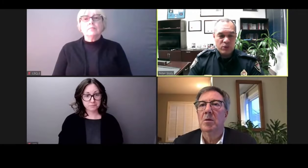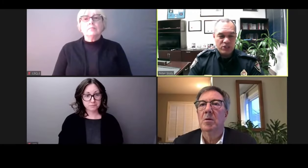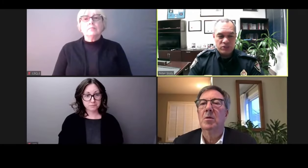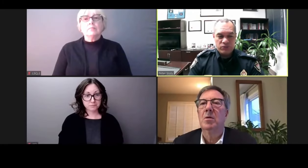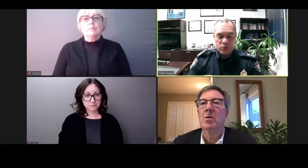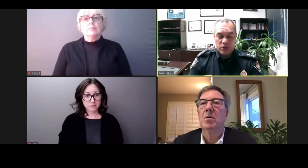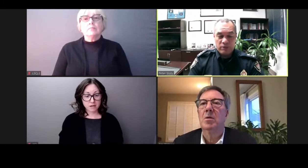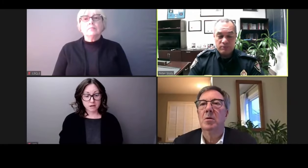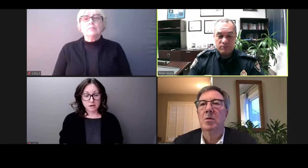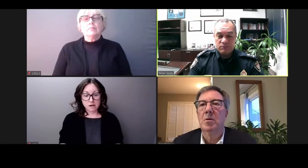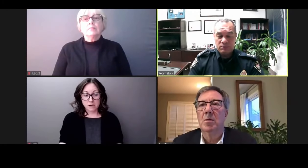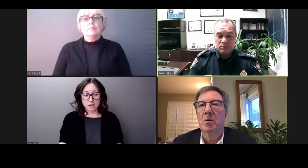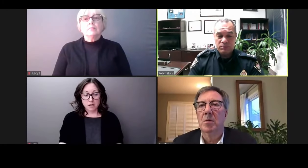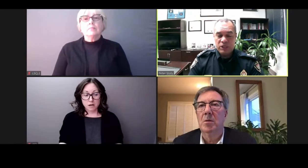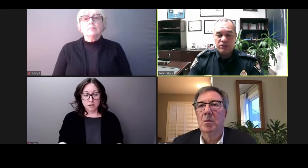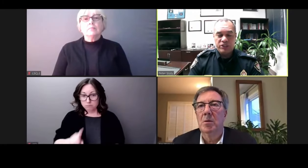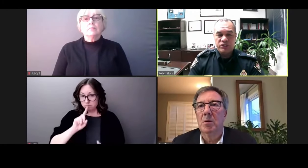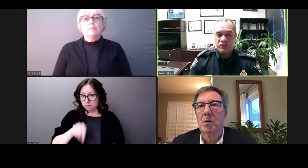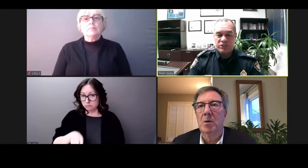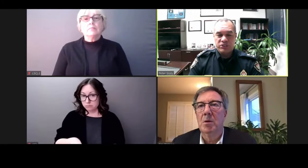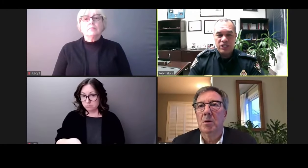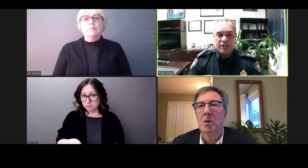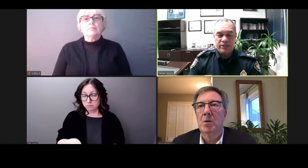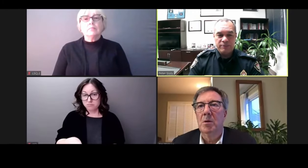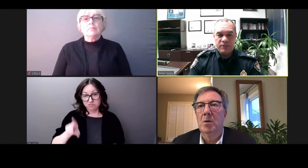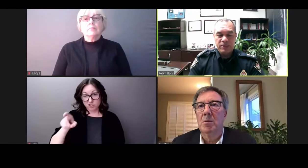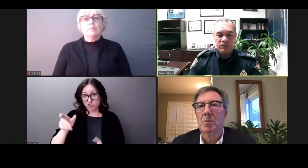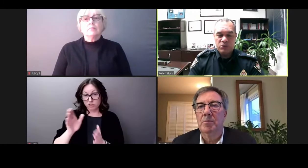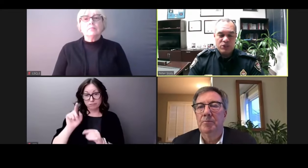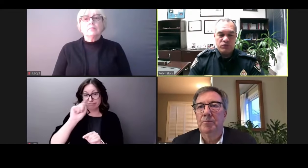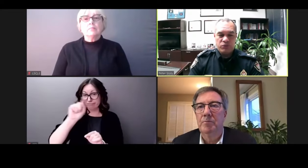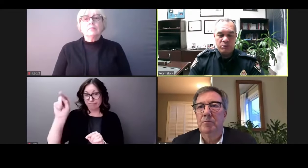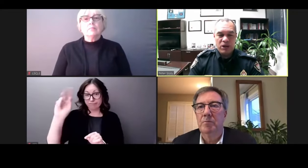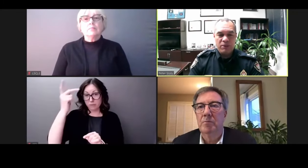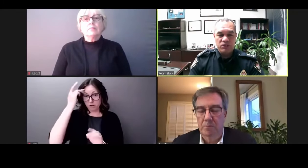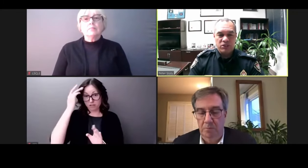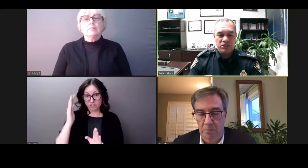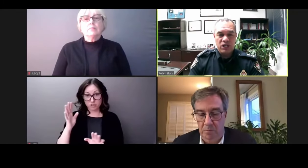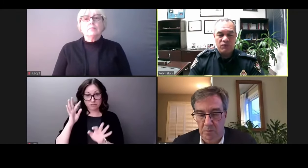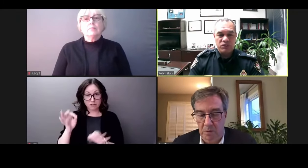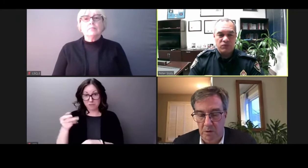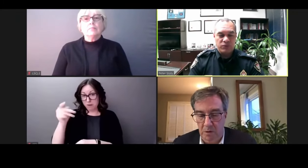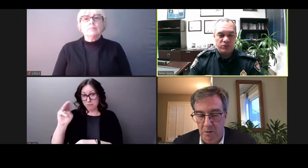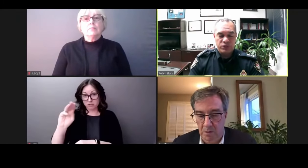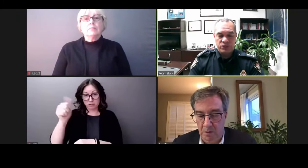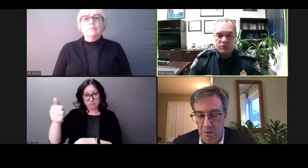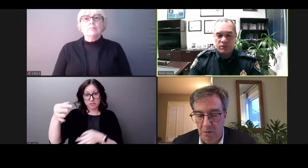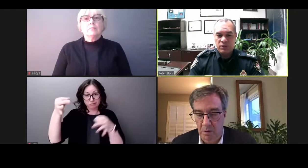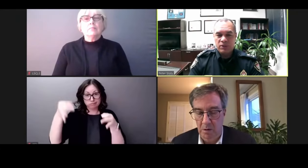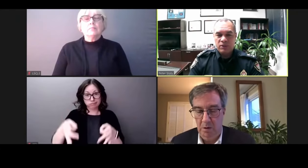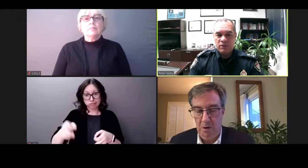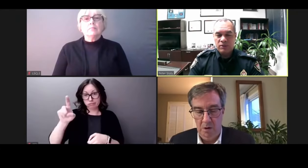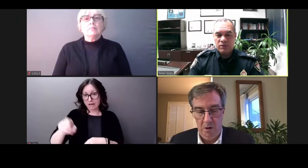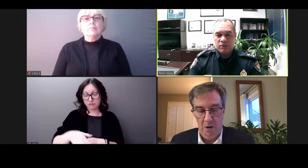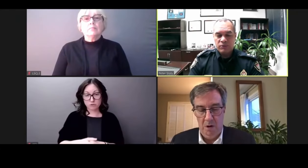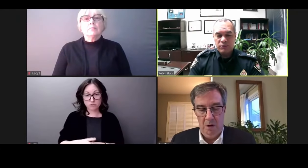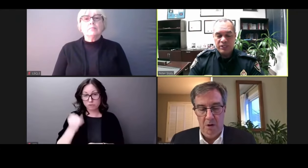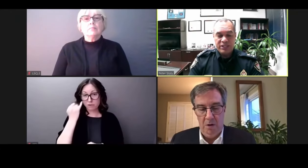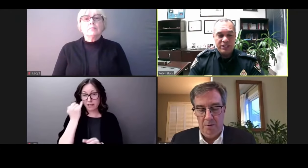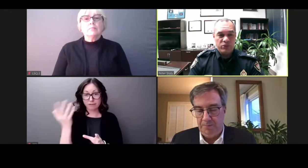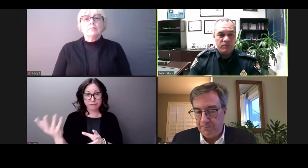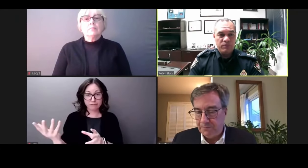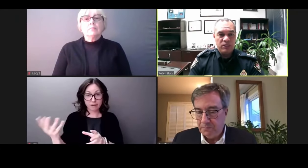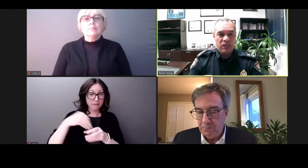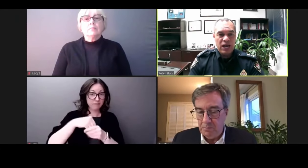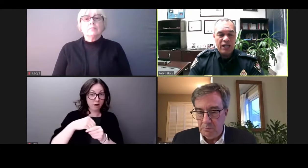That's a question for politicians to decide. It's a question for the Prime Minister's office if you choose to send